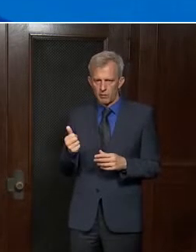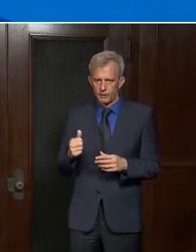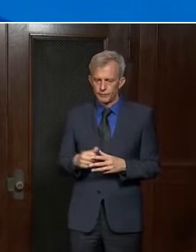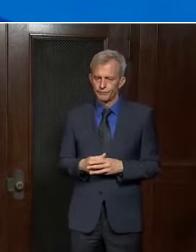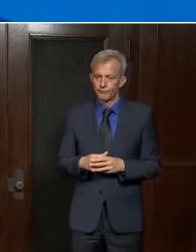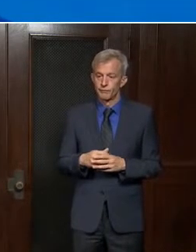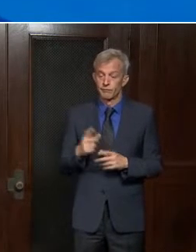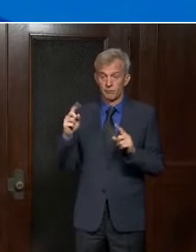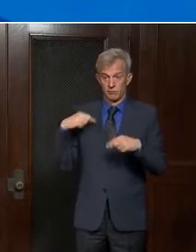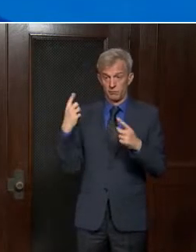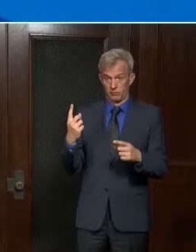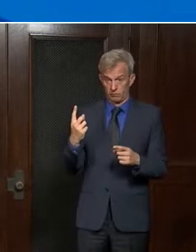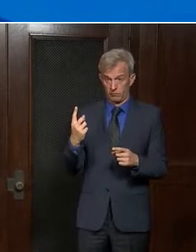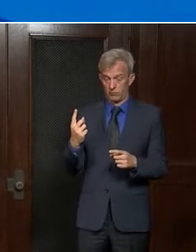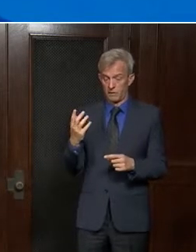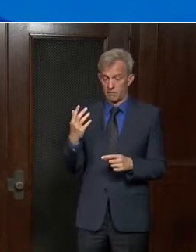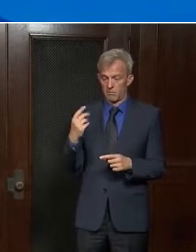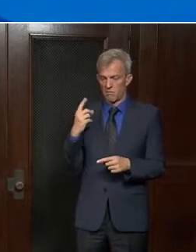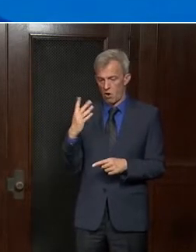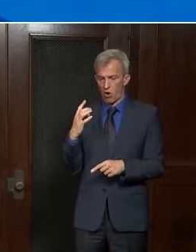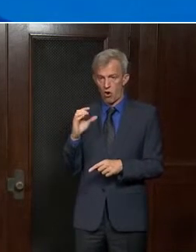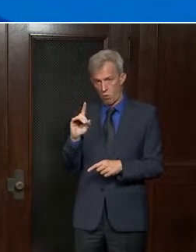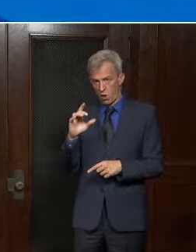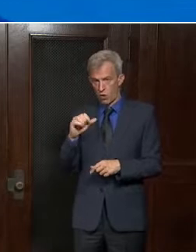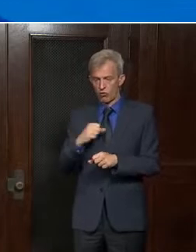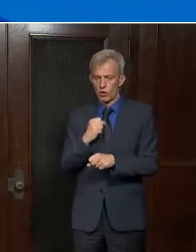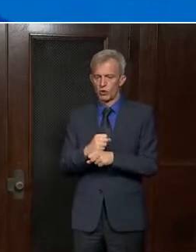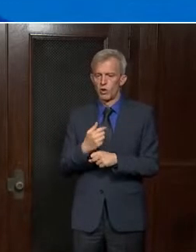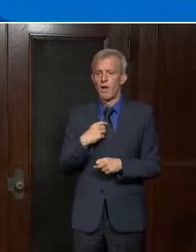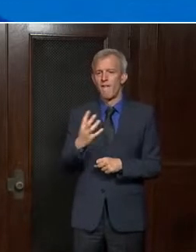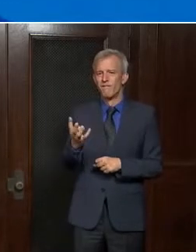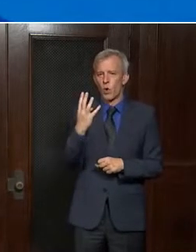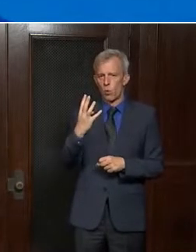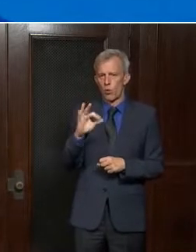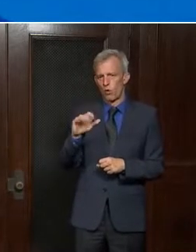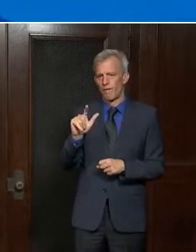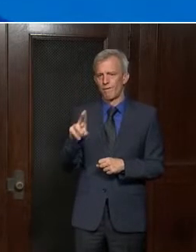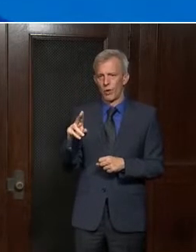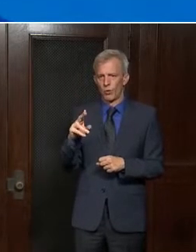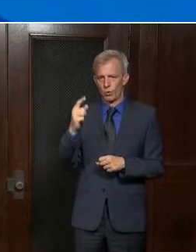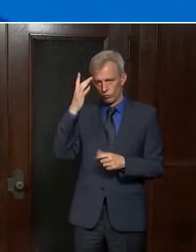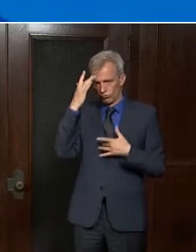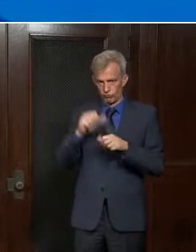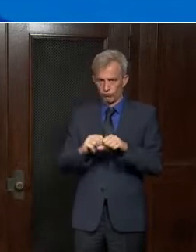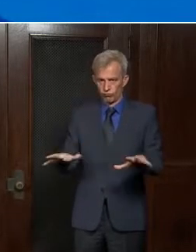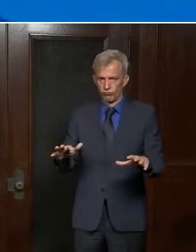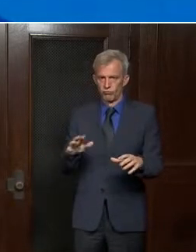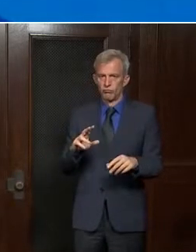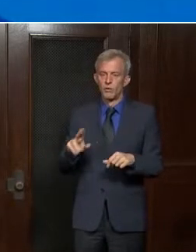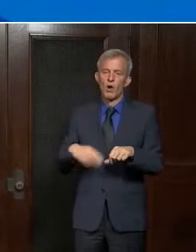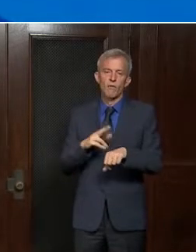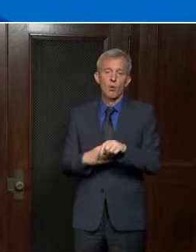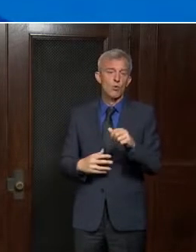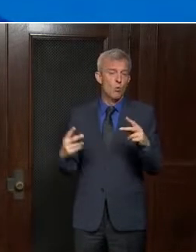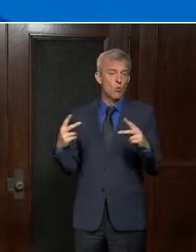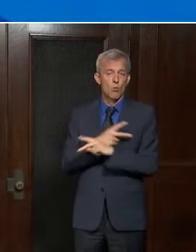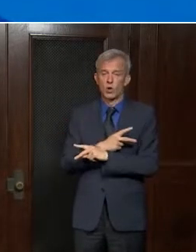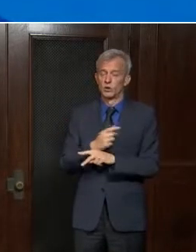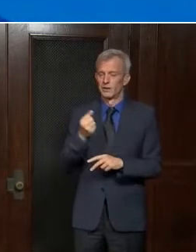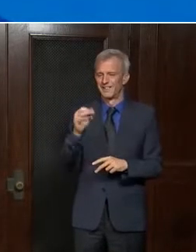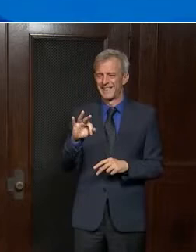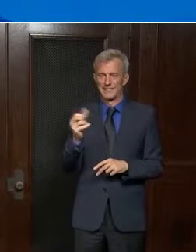there have been 4 flu-related pandemics, the most devastating being, of course, the influenza pandemic of